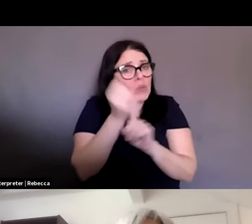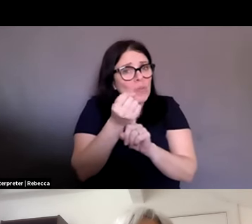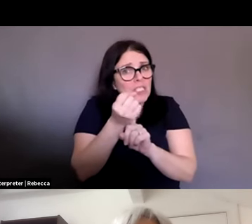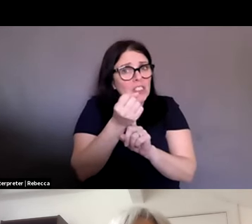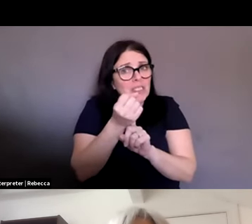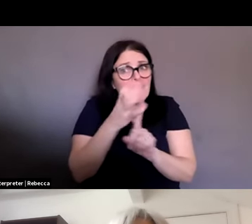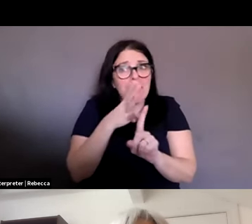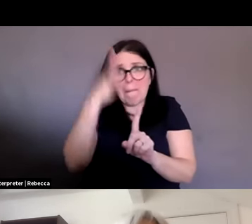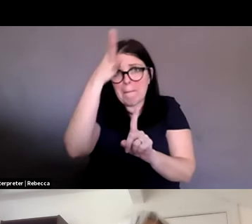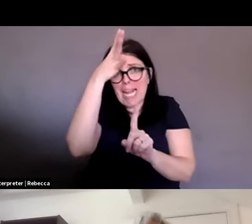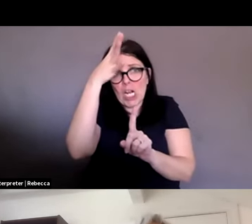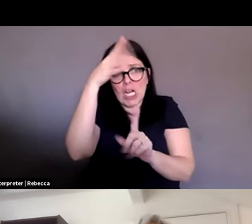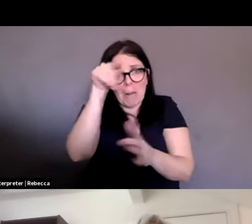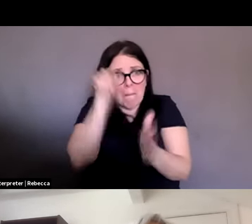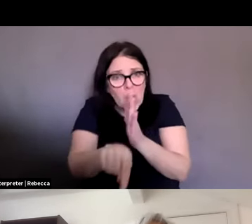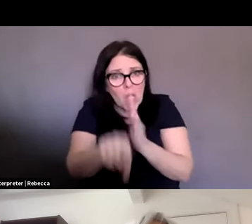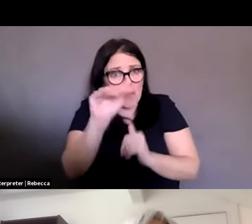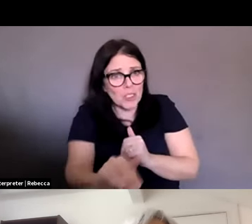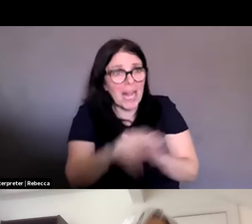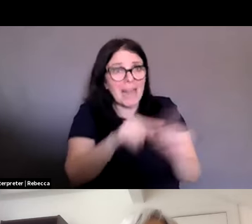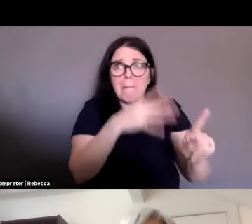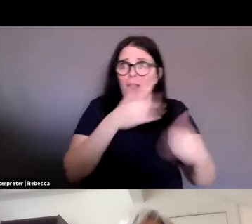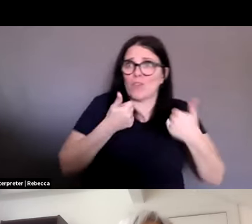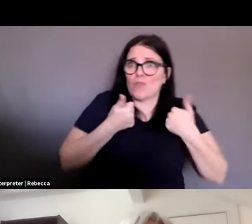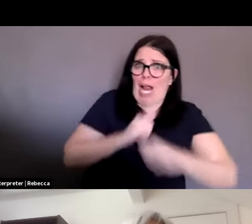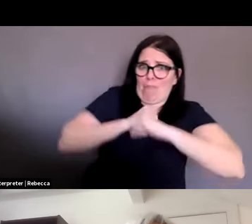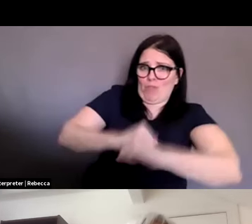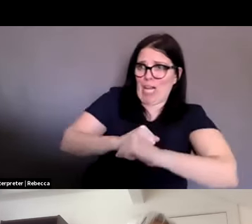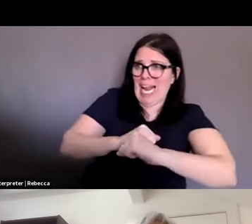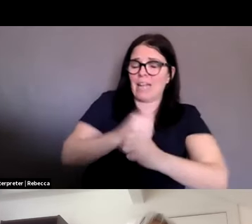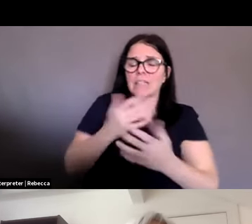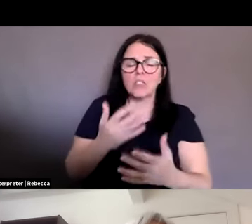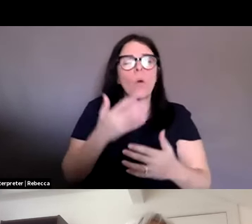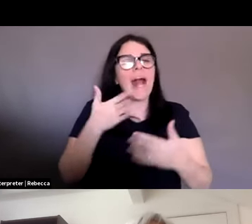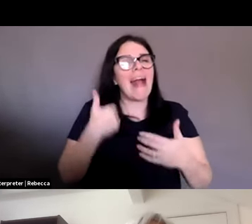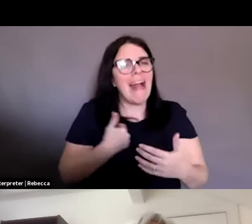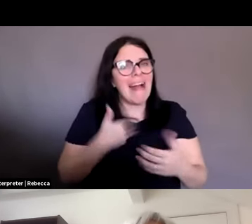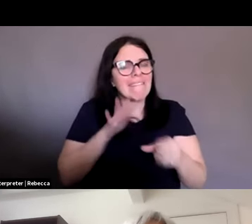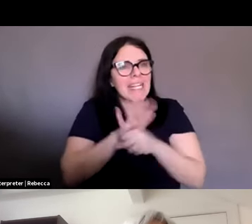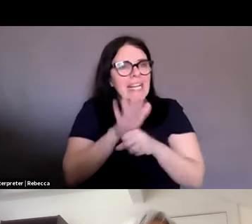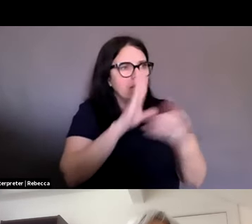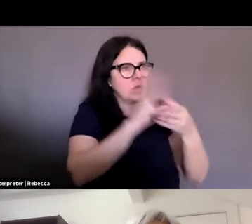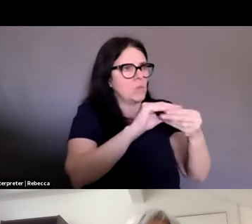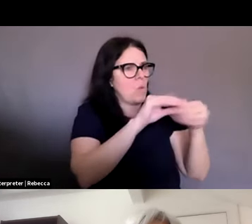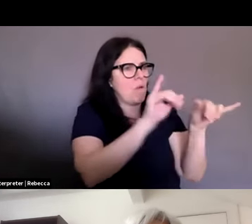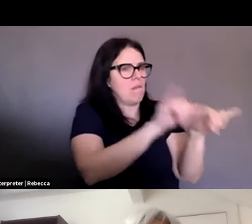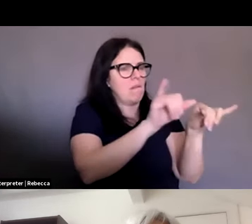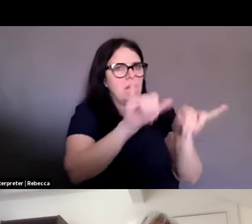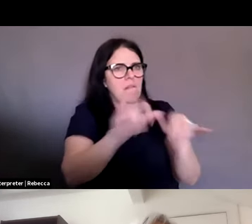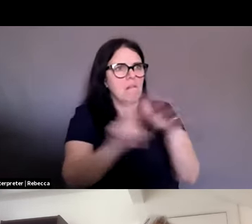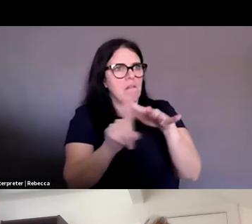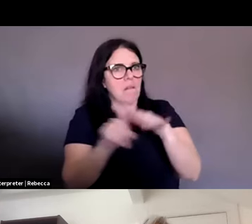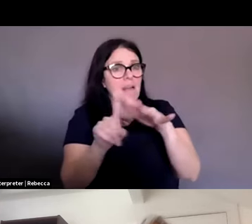the mother was seeking protection from. So there is enough anecdotal reporting, and it is growing and growing, and it's also